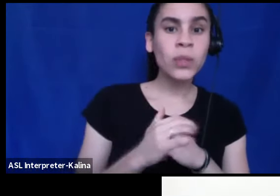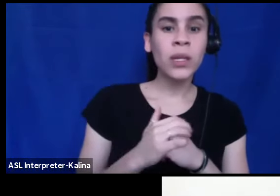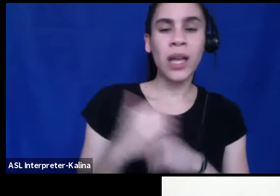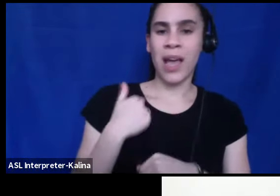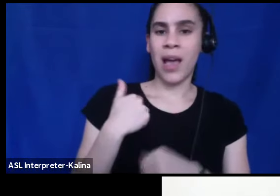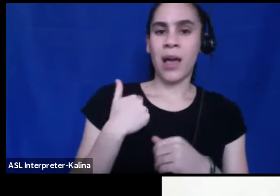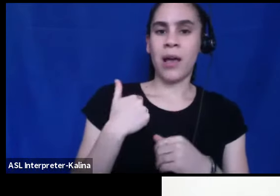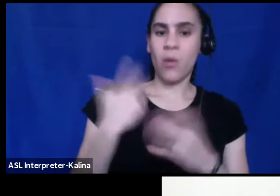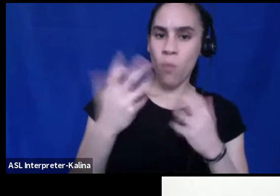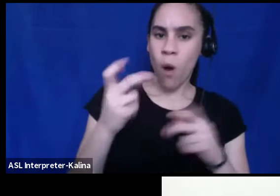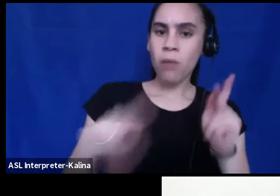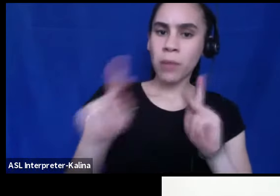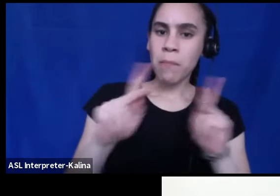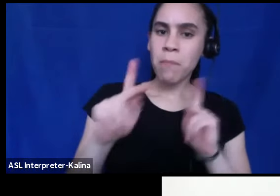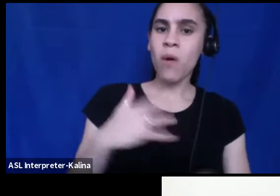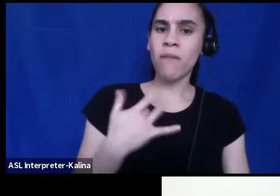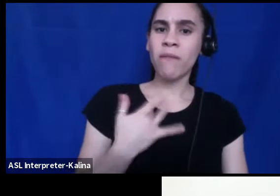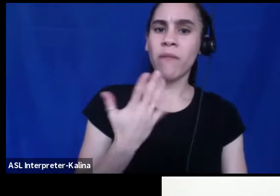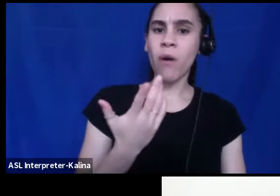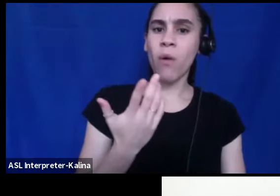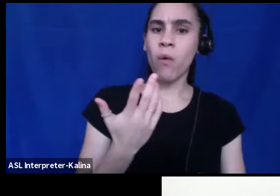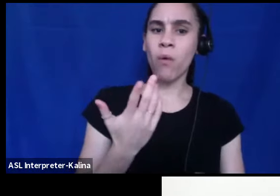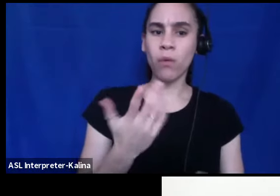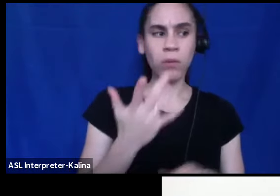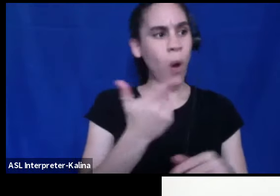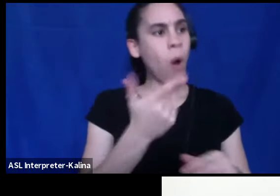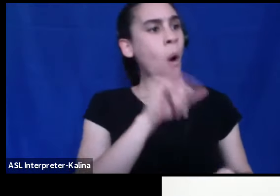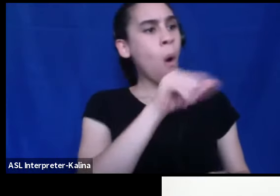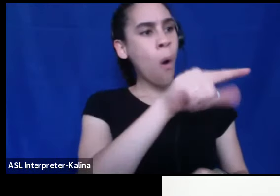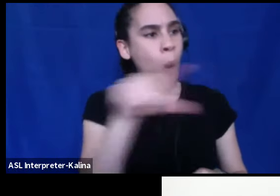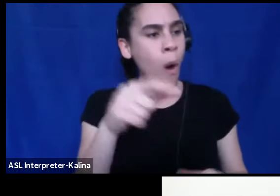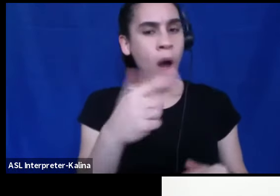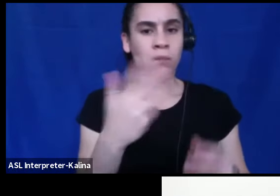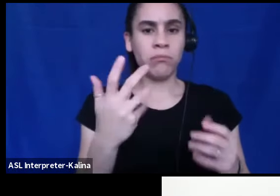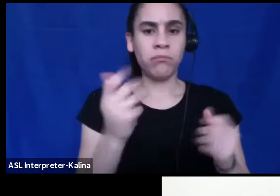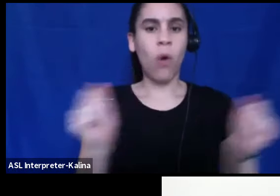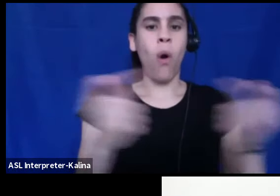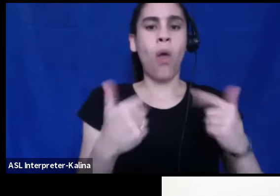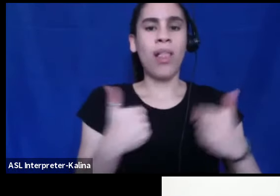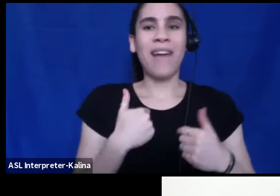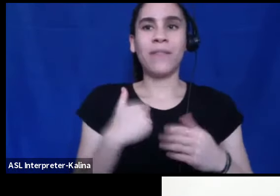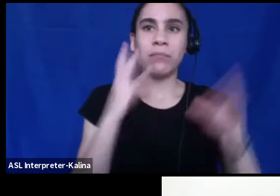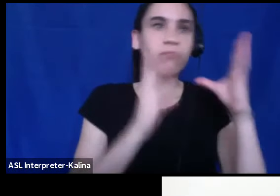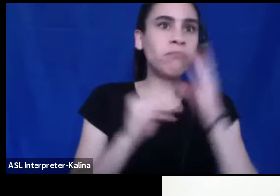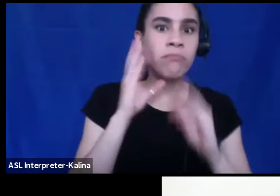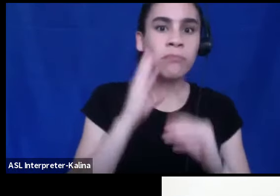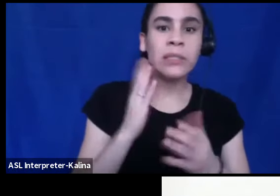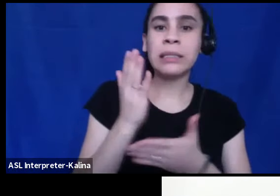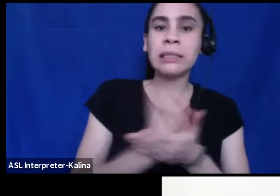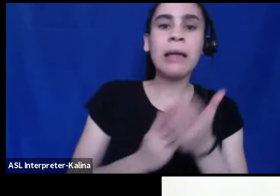there that aren't dealing with the same issue, right? All of us are going through some type of